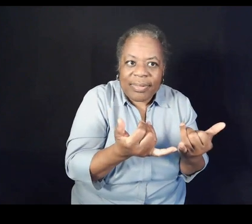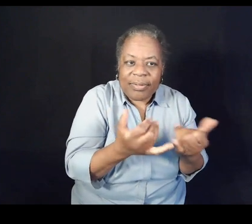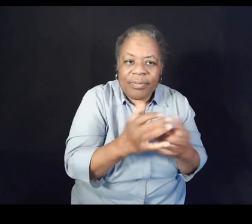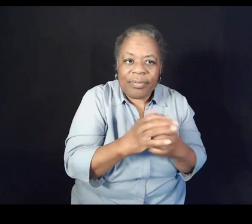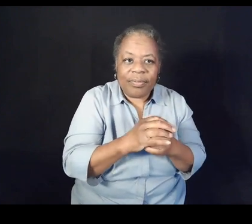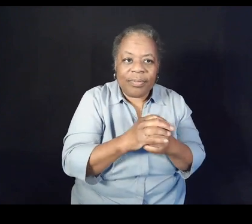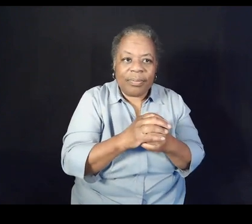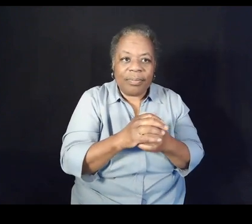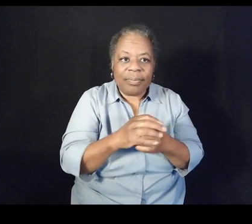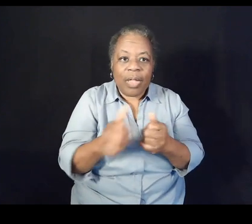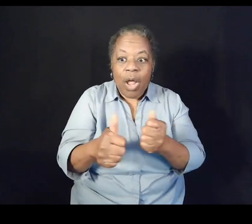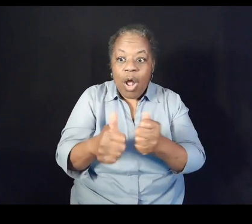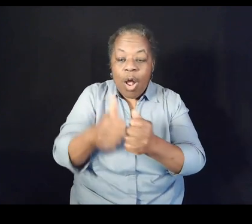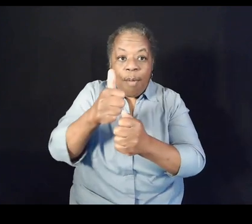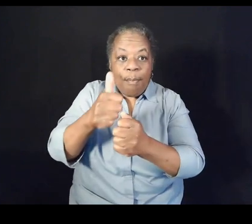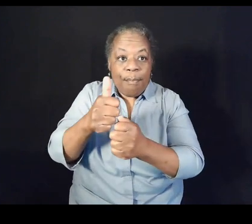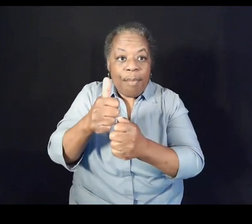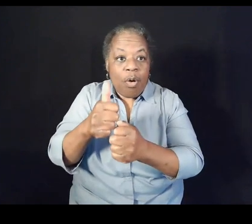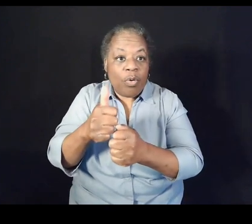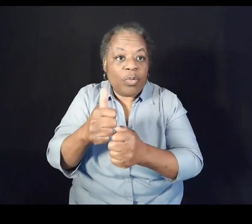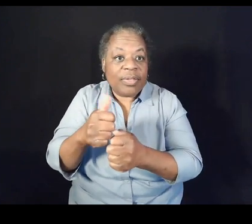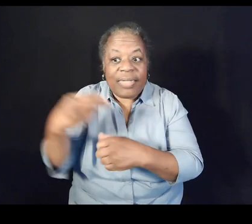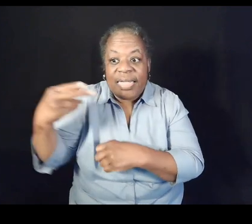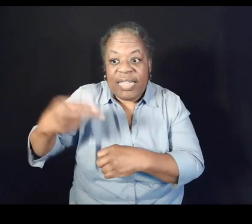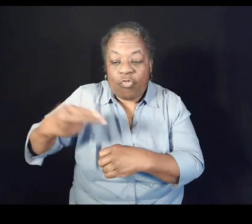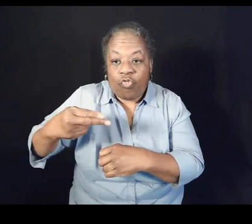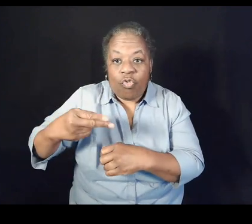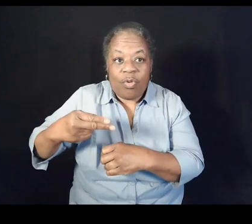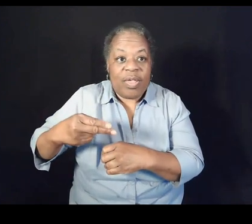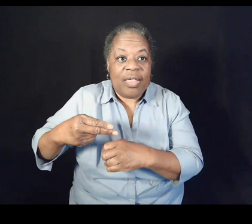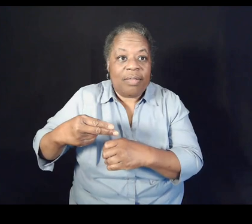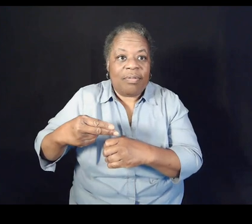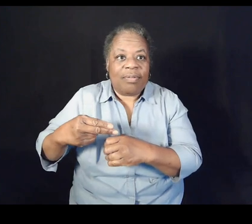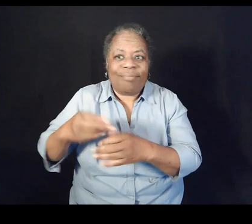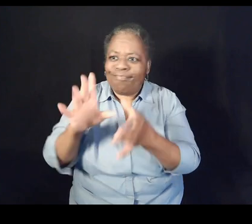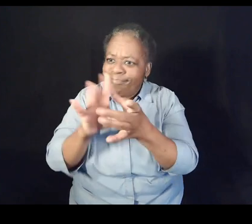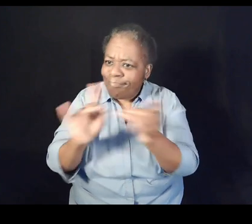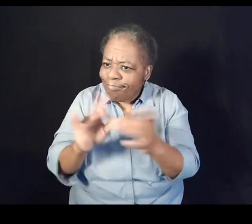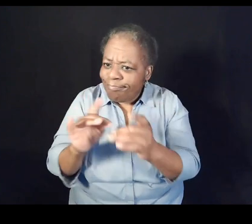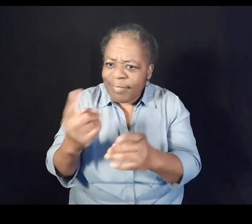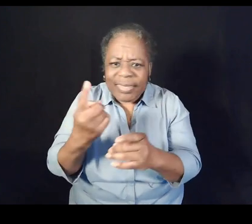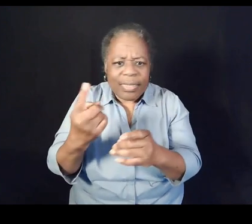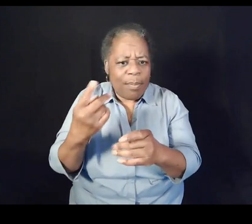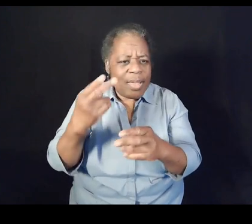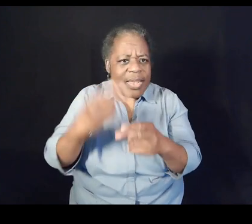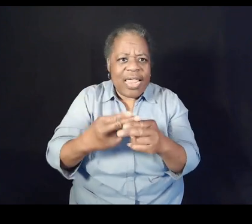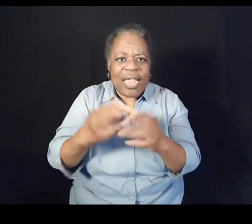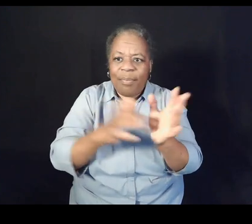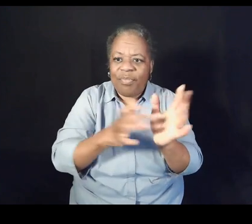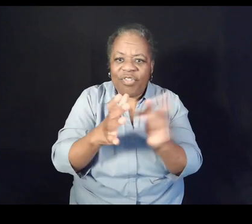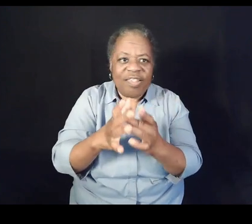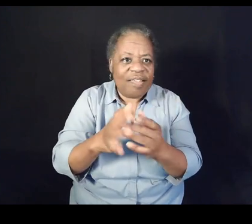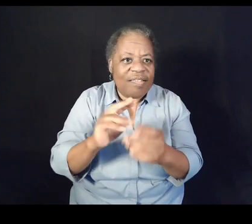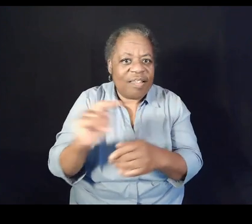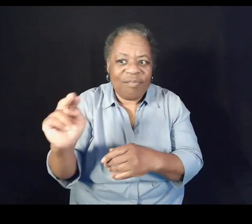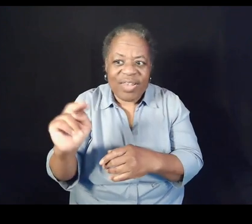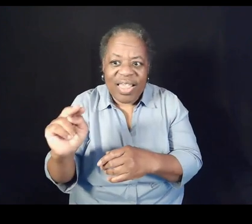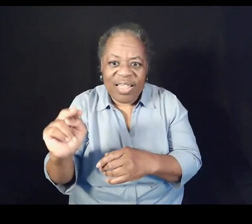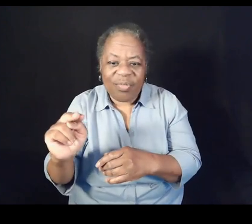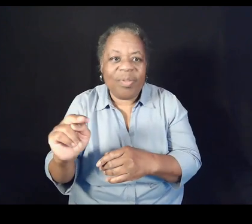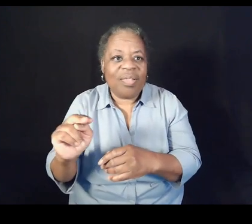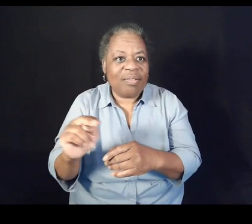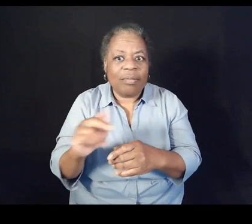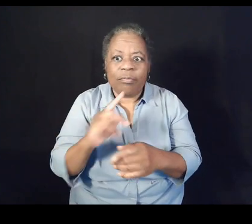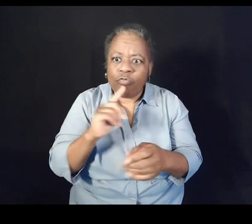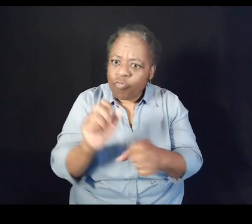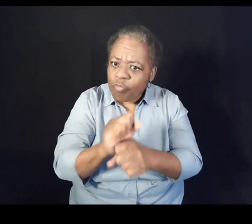Most secular historians will acknowledge that someone named Jesus of Nazareth actually lived, that he said and did remarkable things,